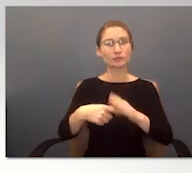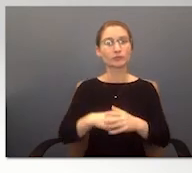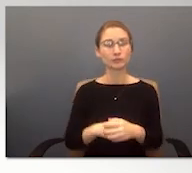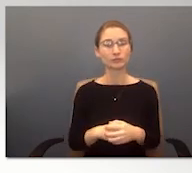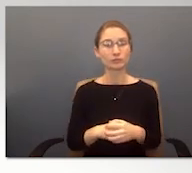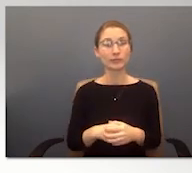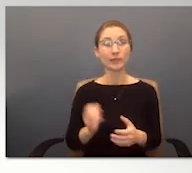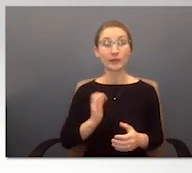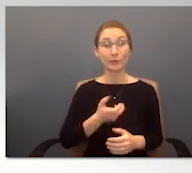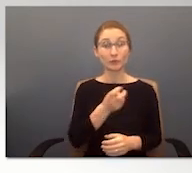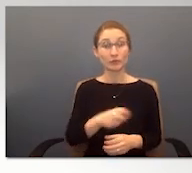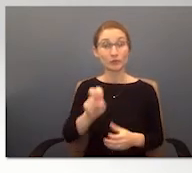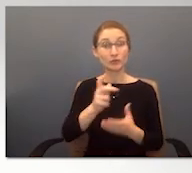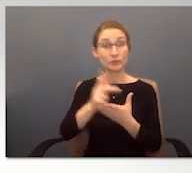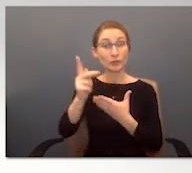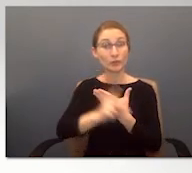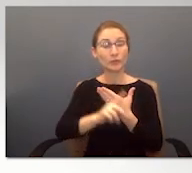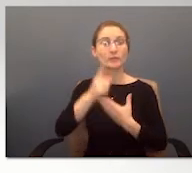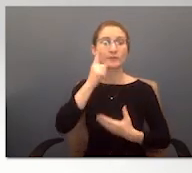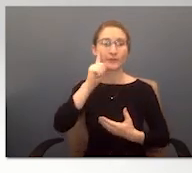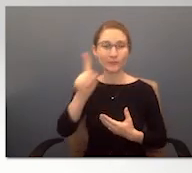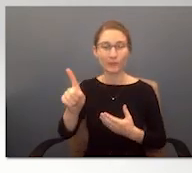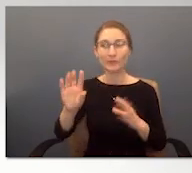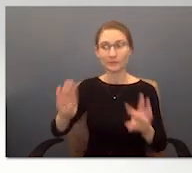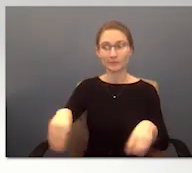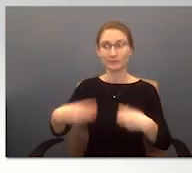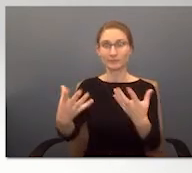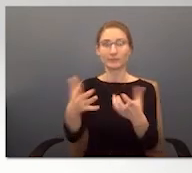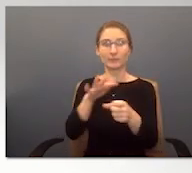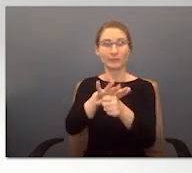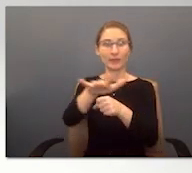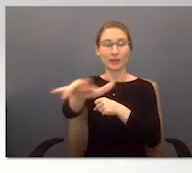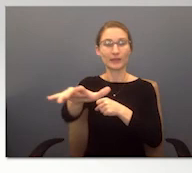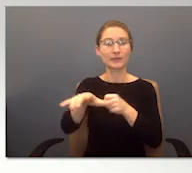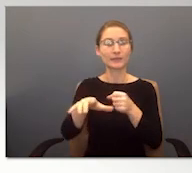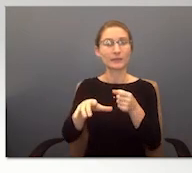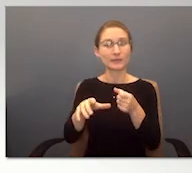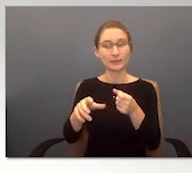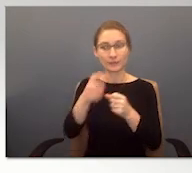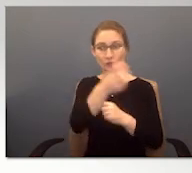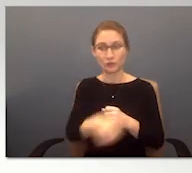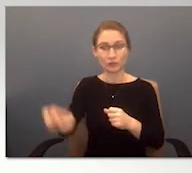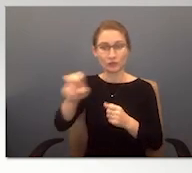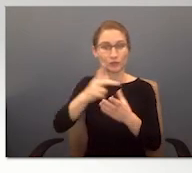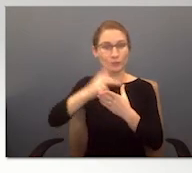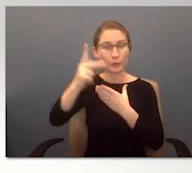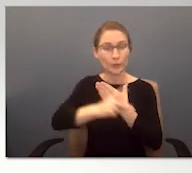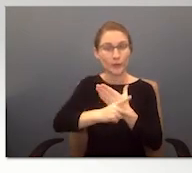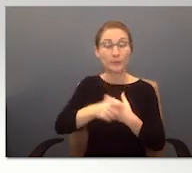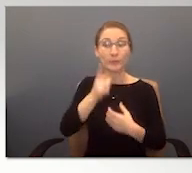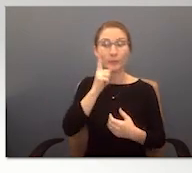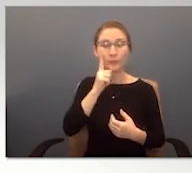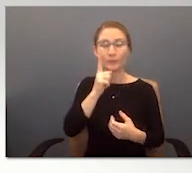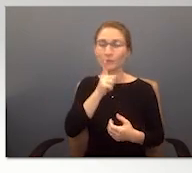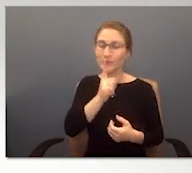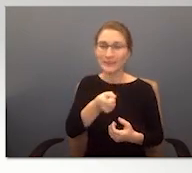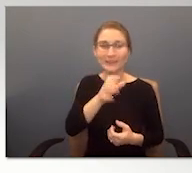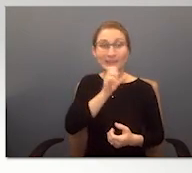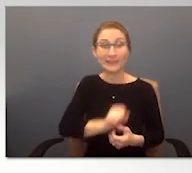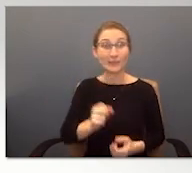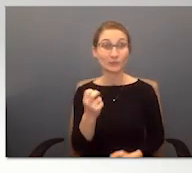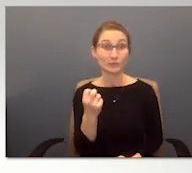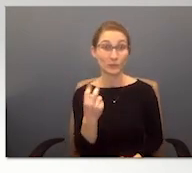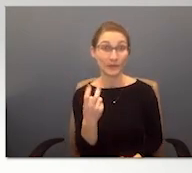transition program, so ensuring that children have adequate transition to adult care, really starting around 12 years of age, and a